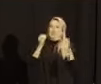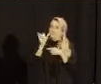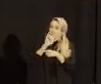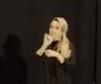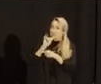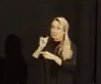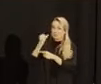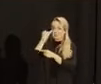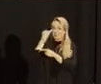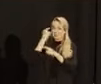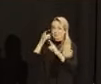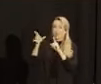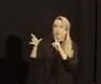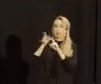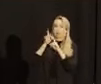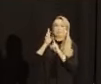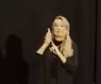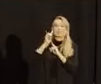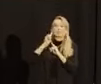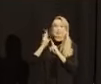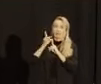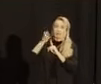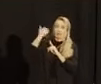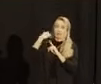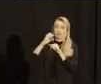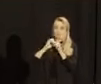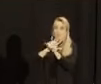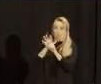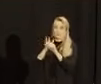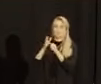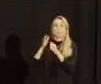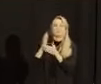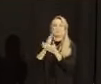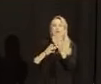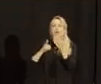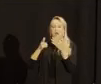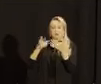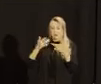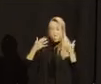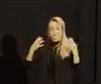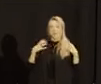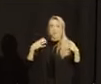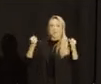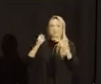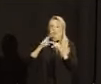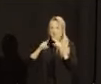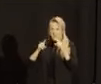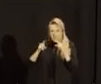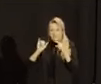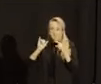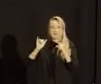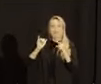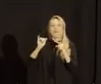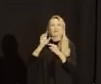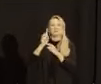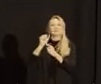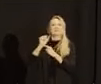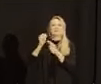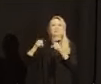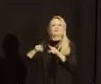health conditions, in the coming years, my hope is that there will be organizing